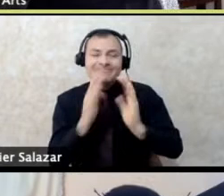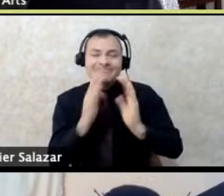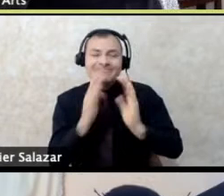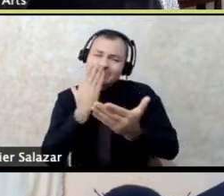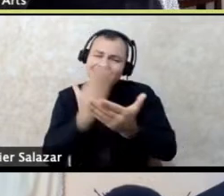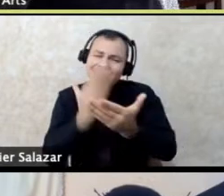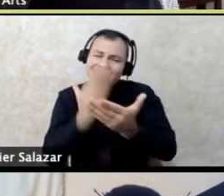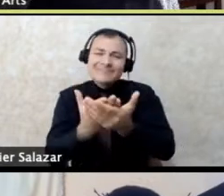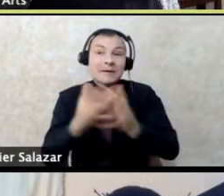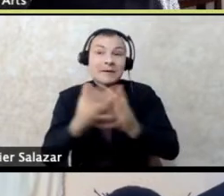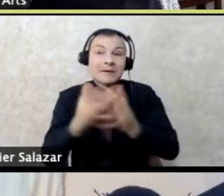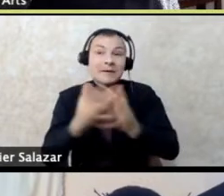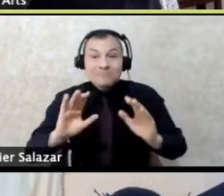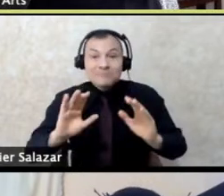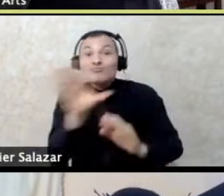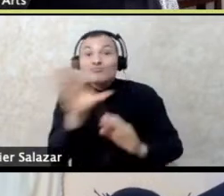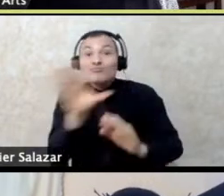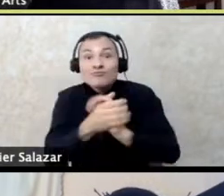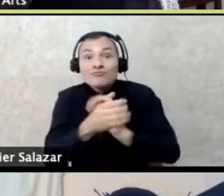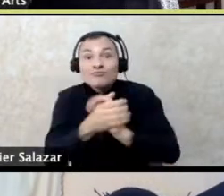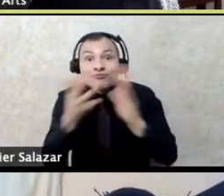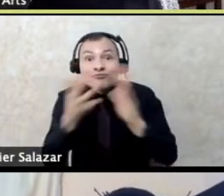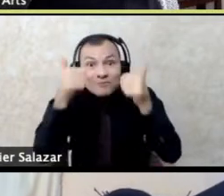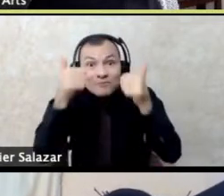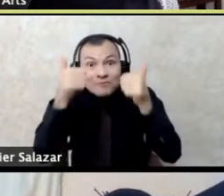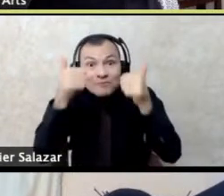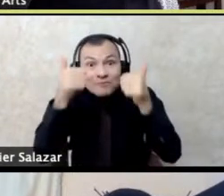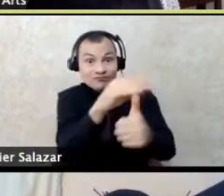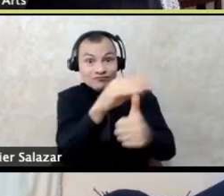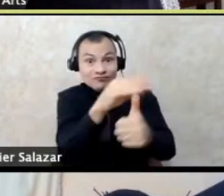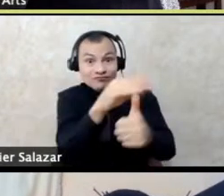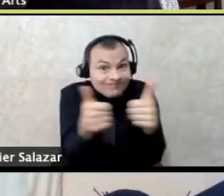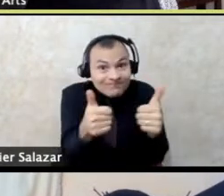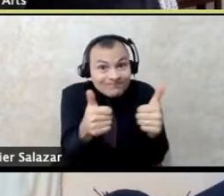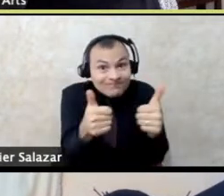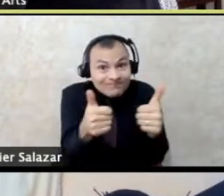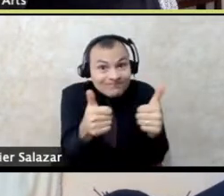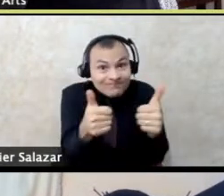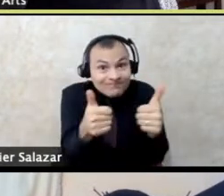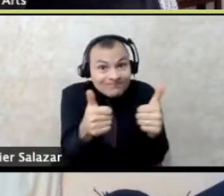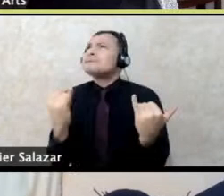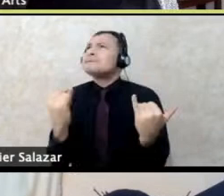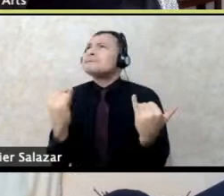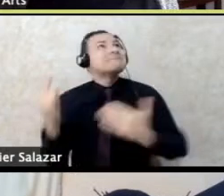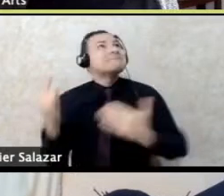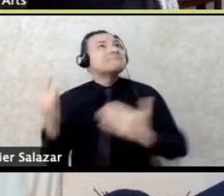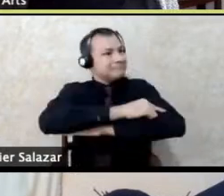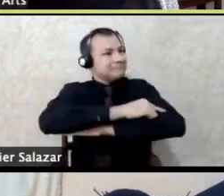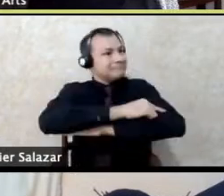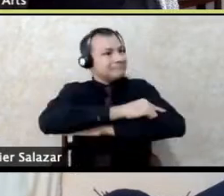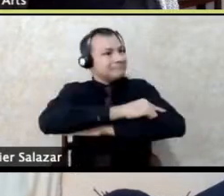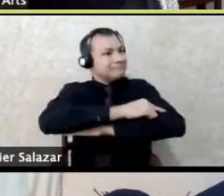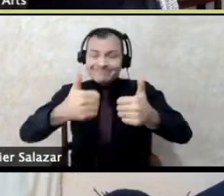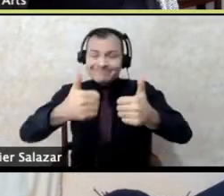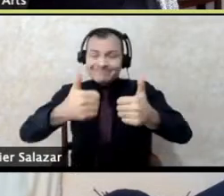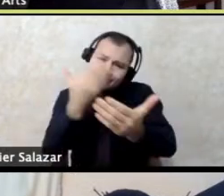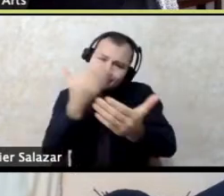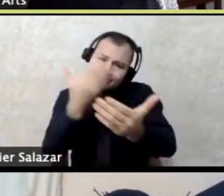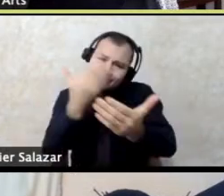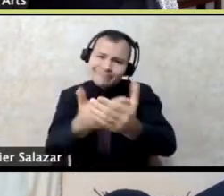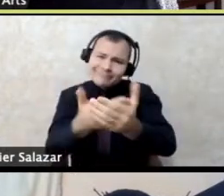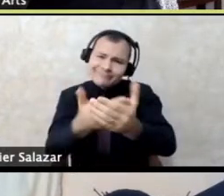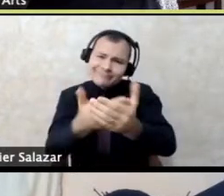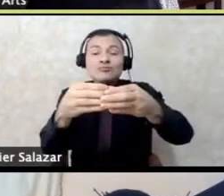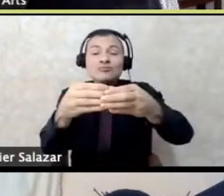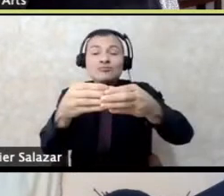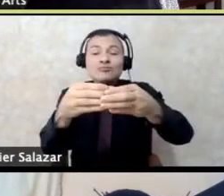estén muy bien en este día tan bonito. Y queremos agradecerle a Muse Arts por crear este espacio. Creemos que